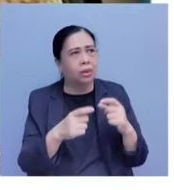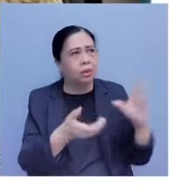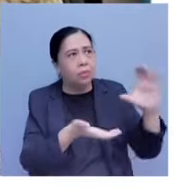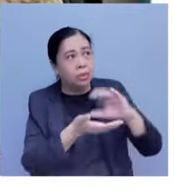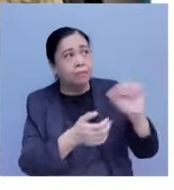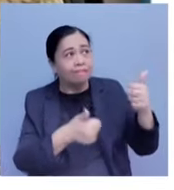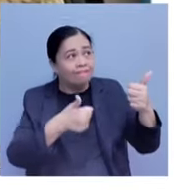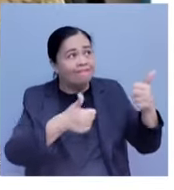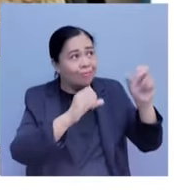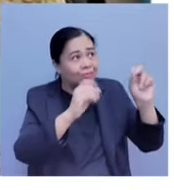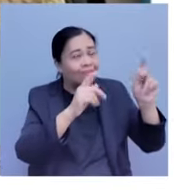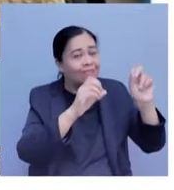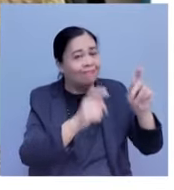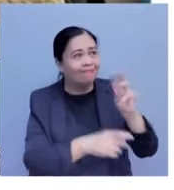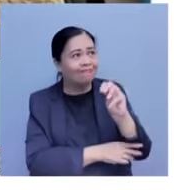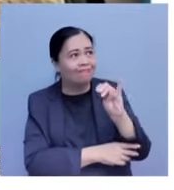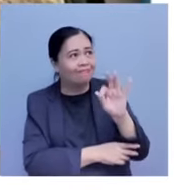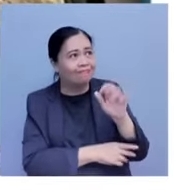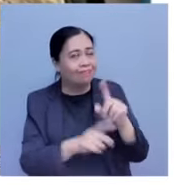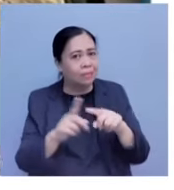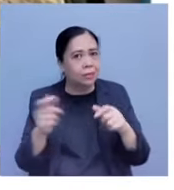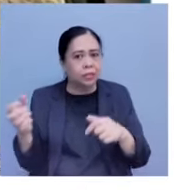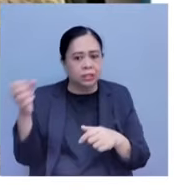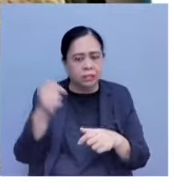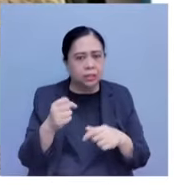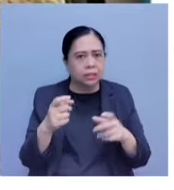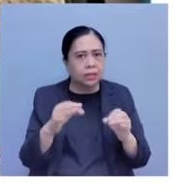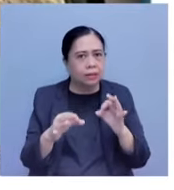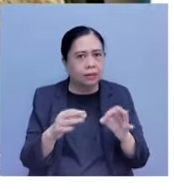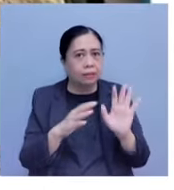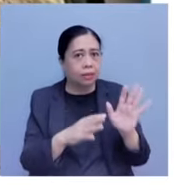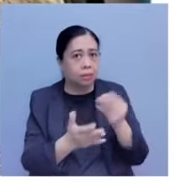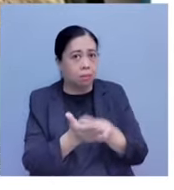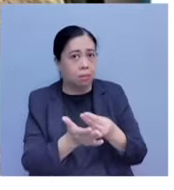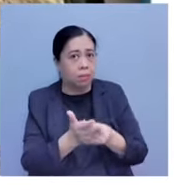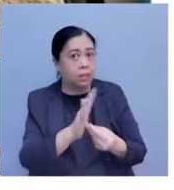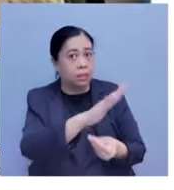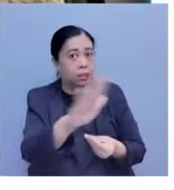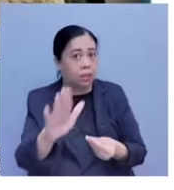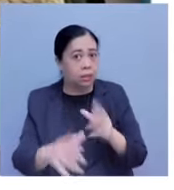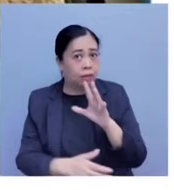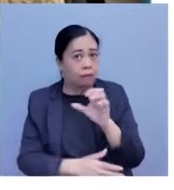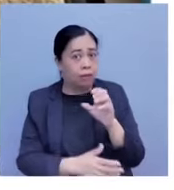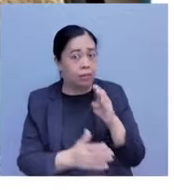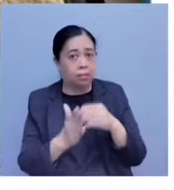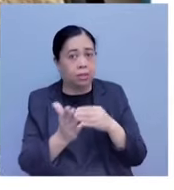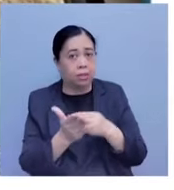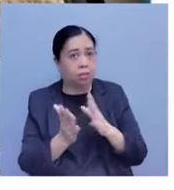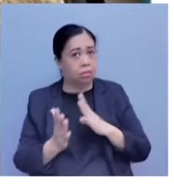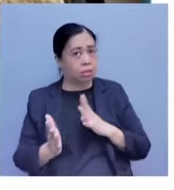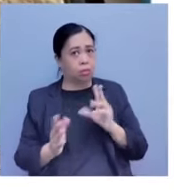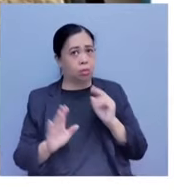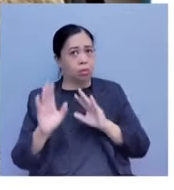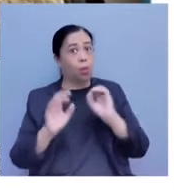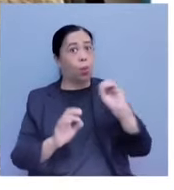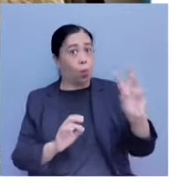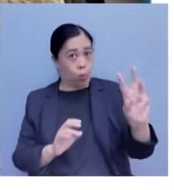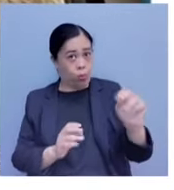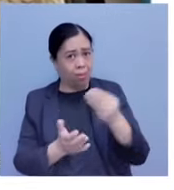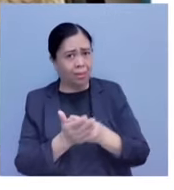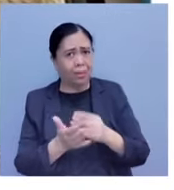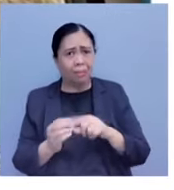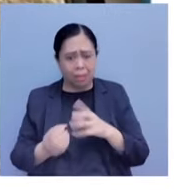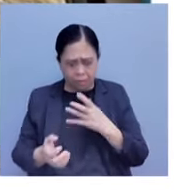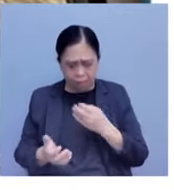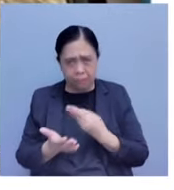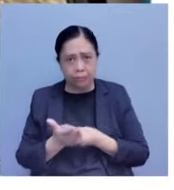and here comes this petition. If it is their money, Carmina, 500 billion pesos, I have no problem with that. But we're talking